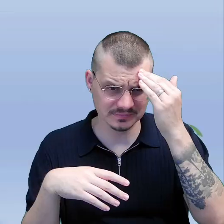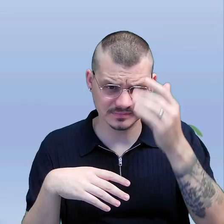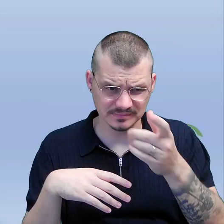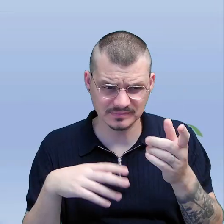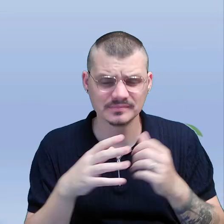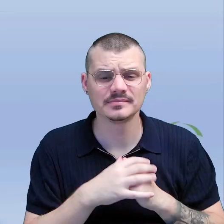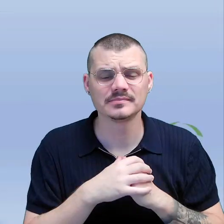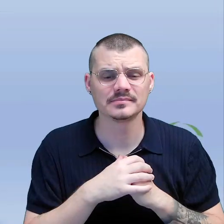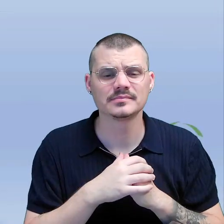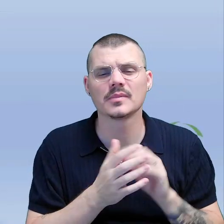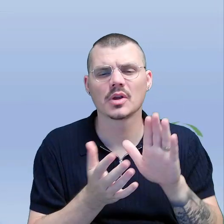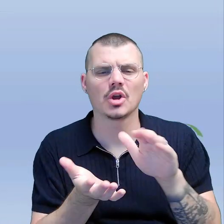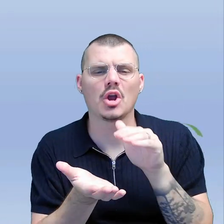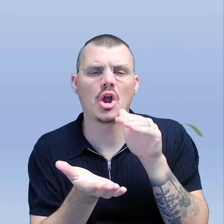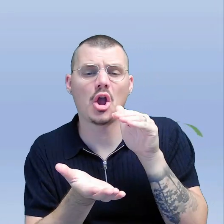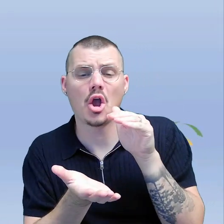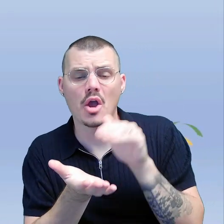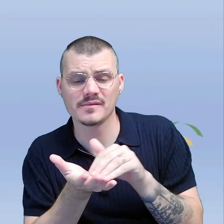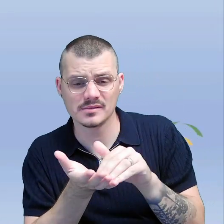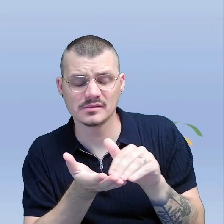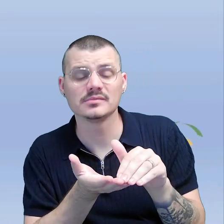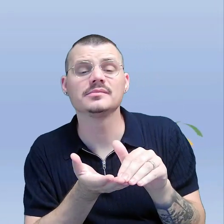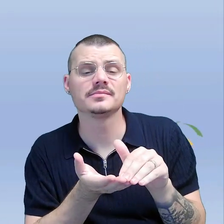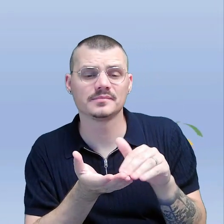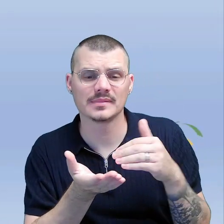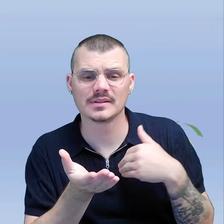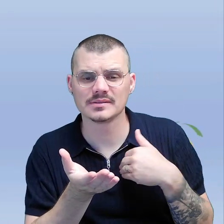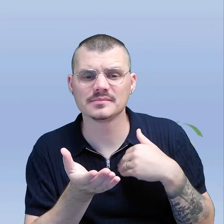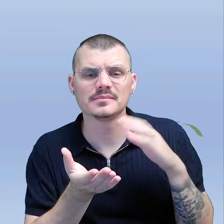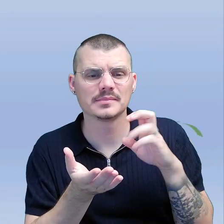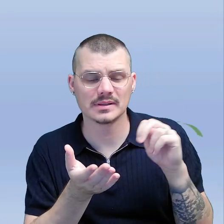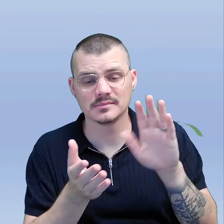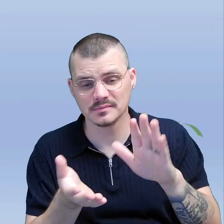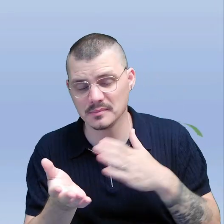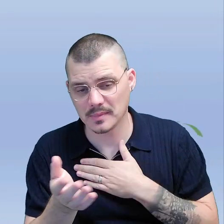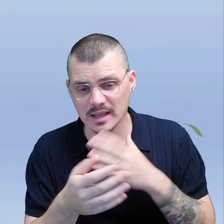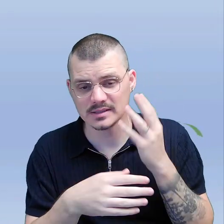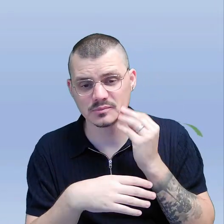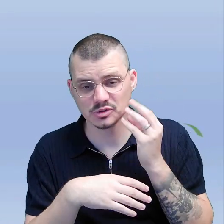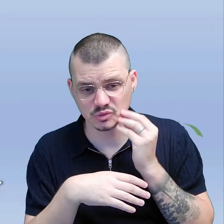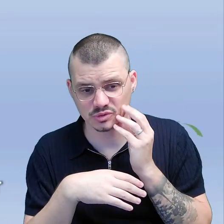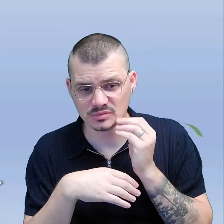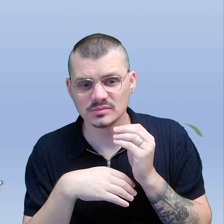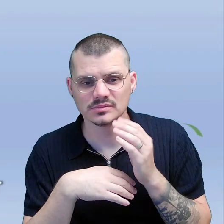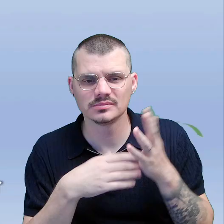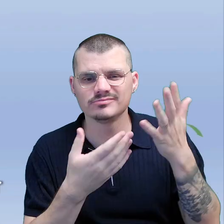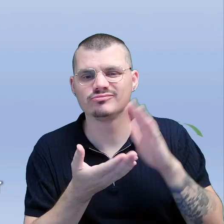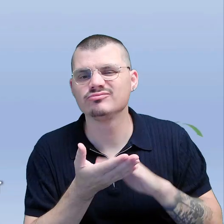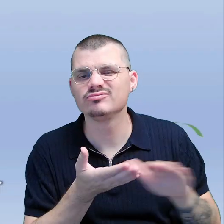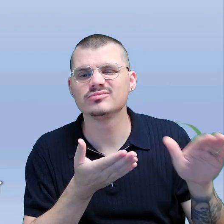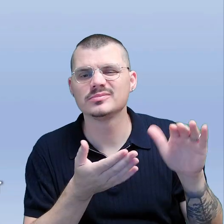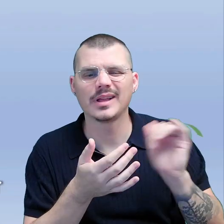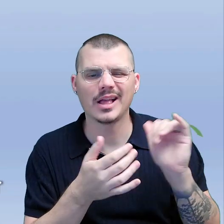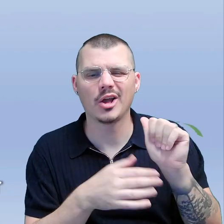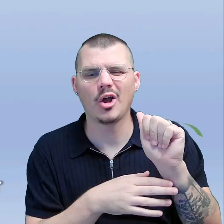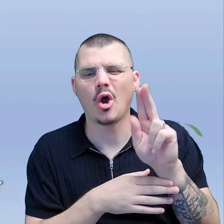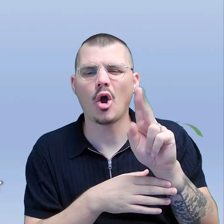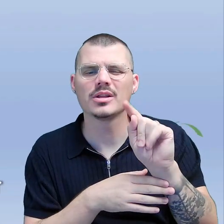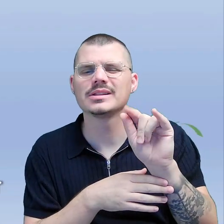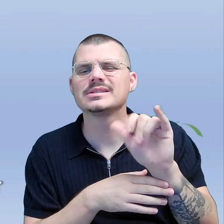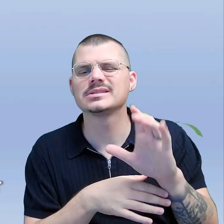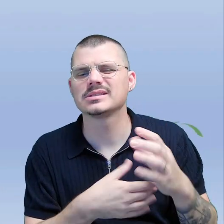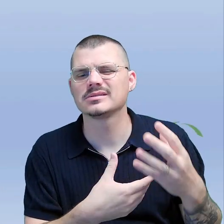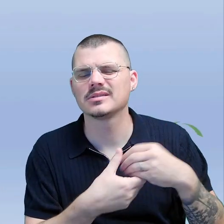right? Often has been, in my experience, dismissed as an